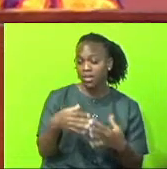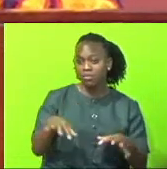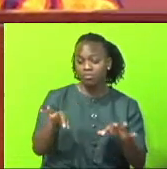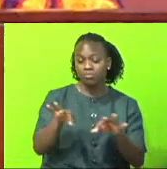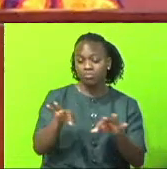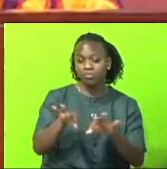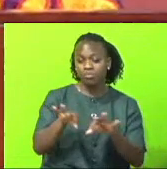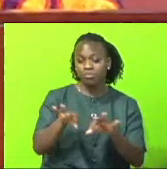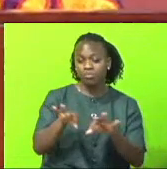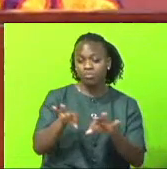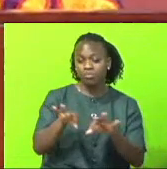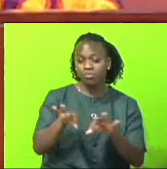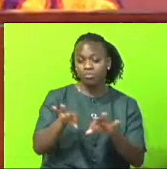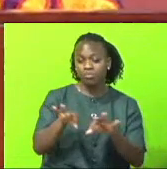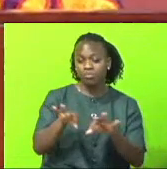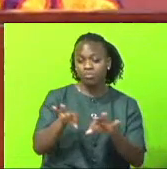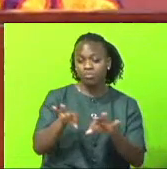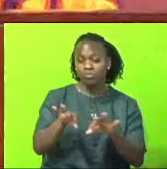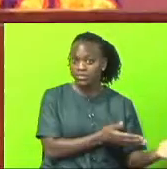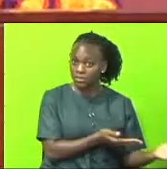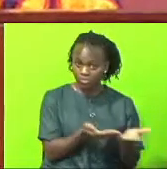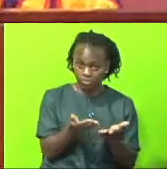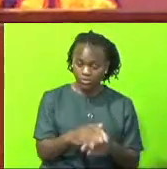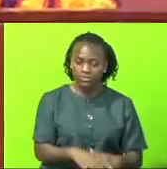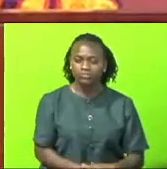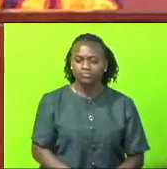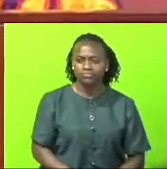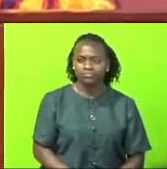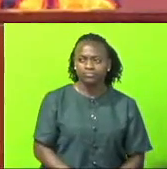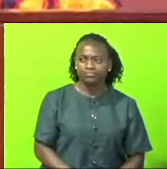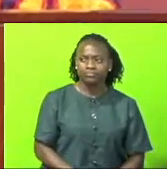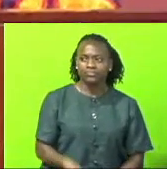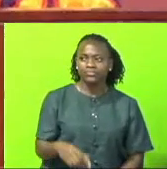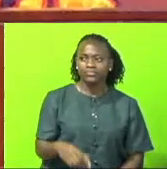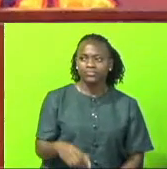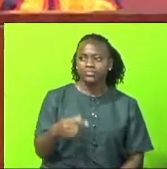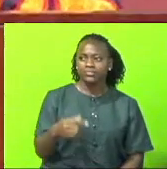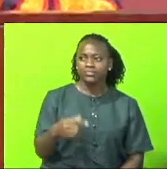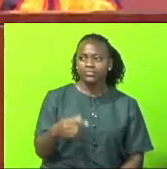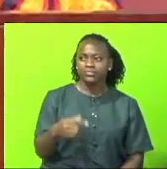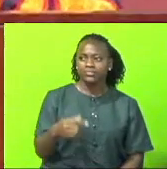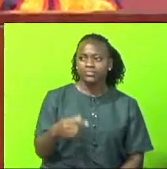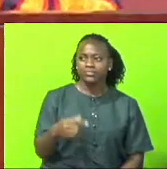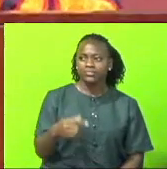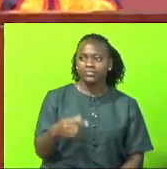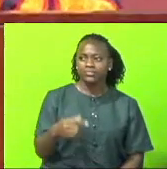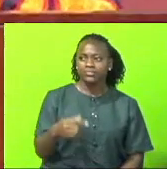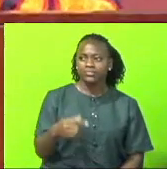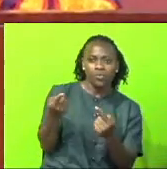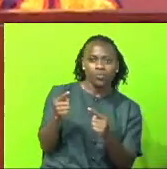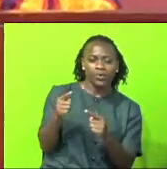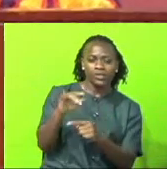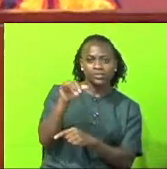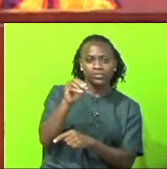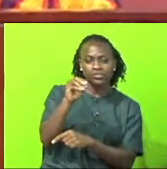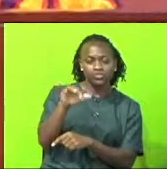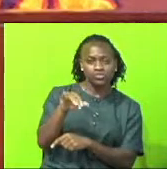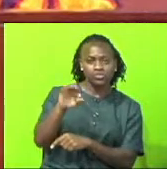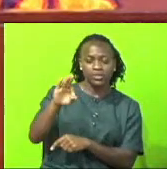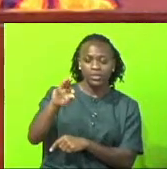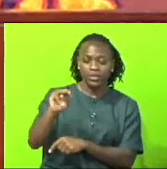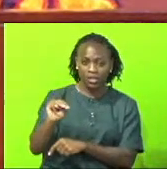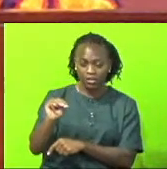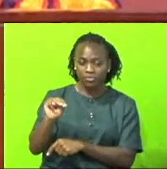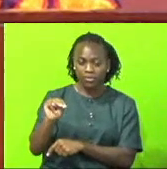leader. Speaker, indeed, I was driving into the chamber when Joy FM's